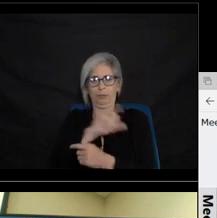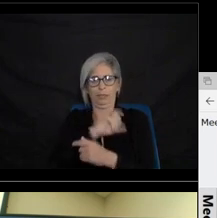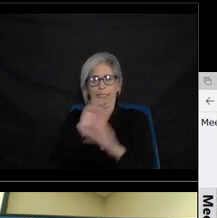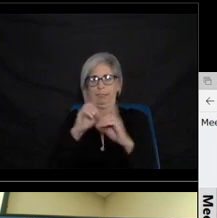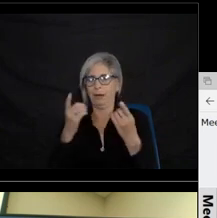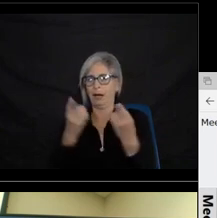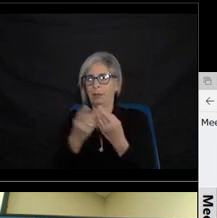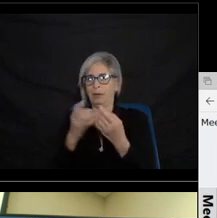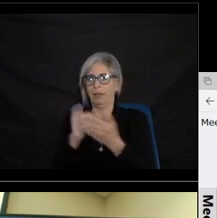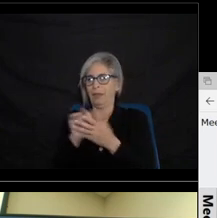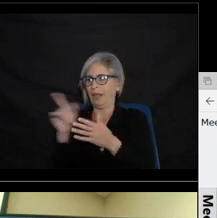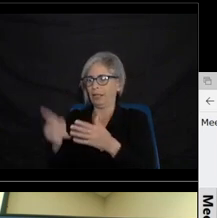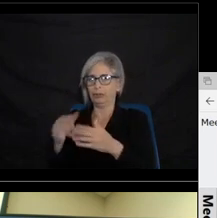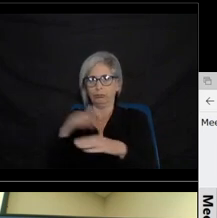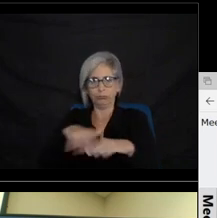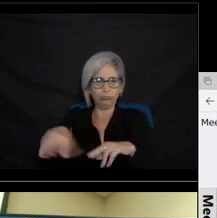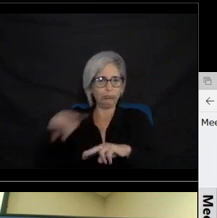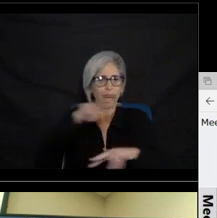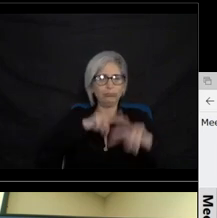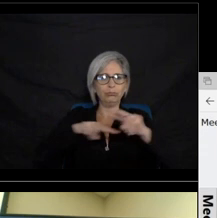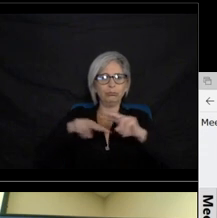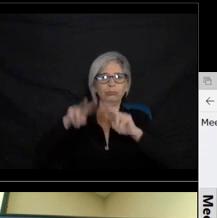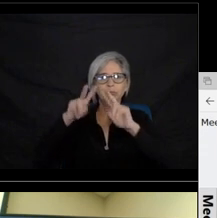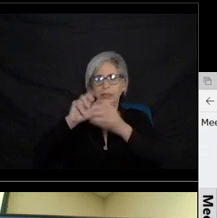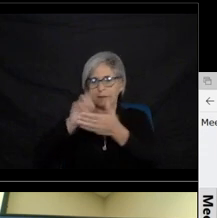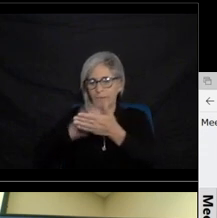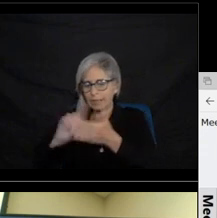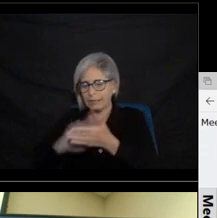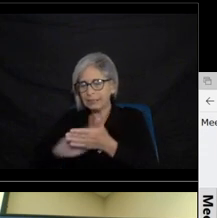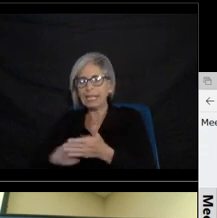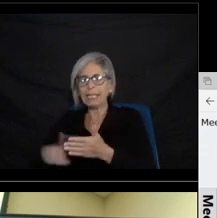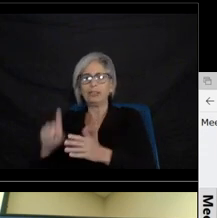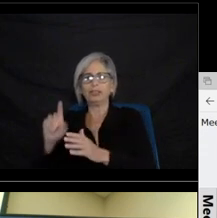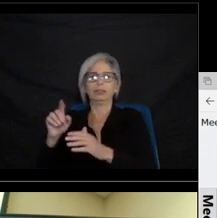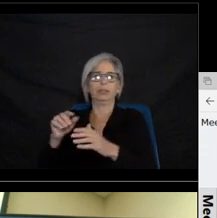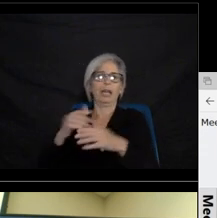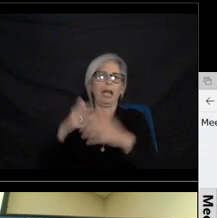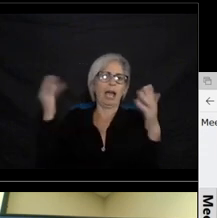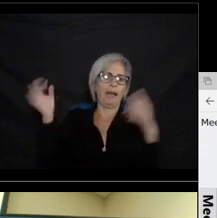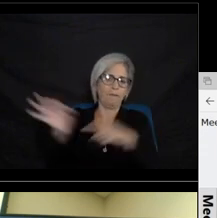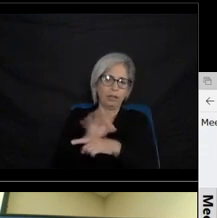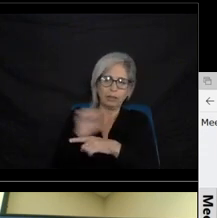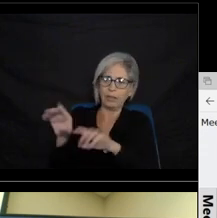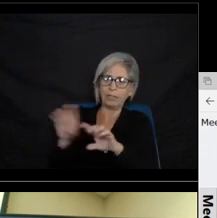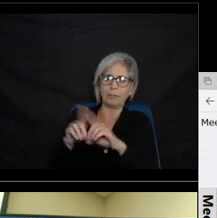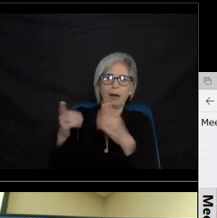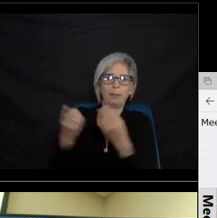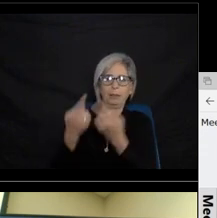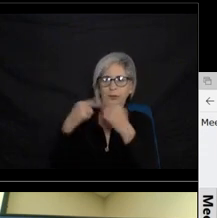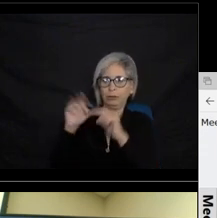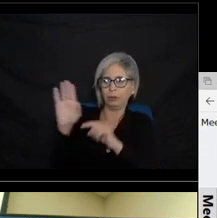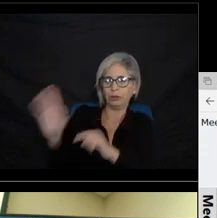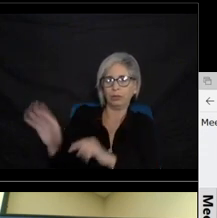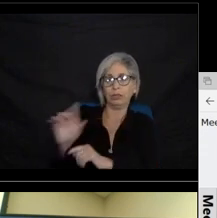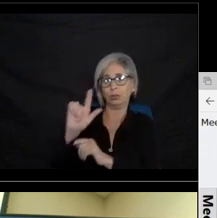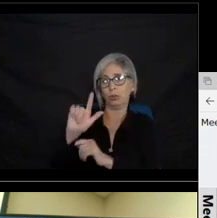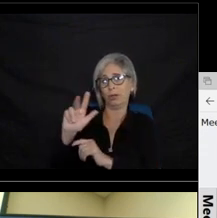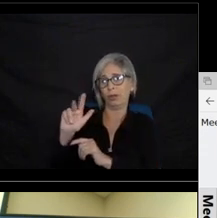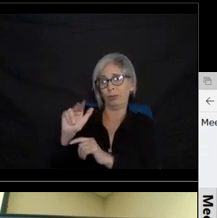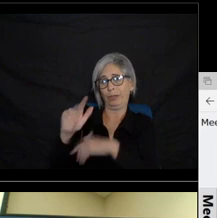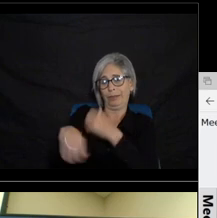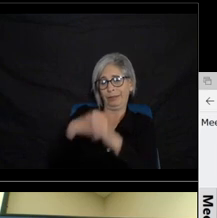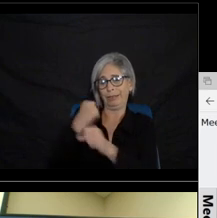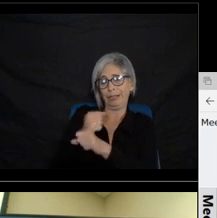that capacity, she oversees the investigative division and high liability functions of the department. During her 23-year